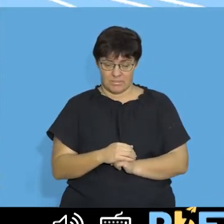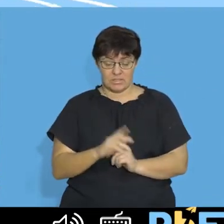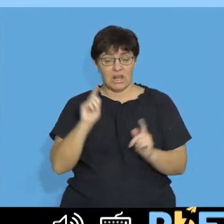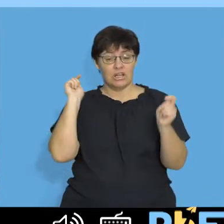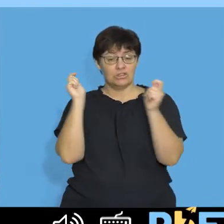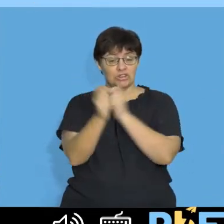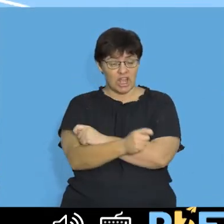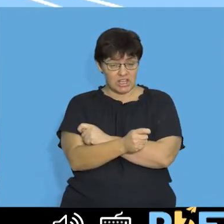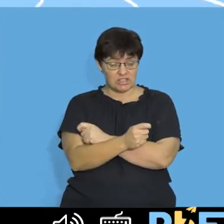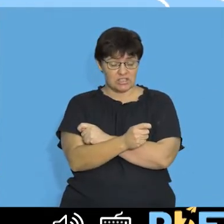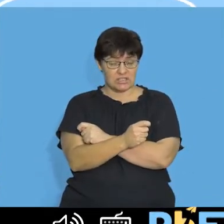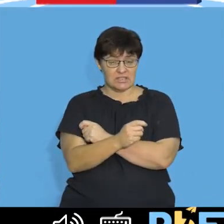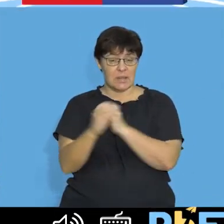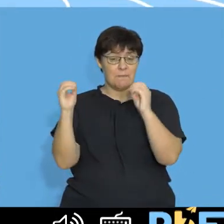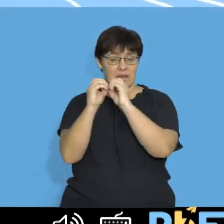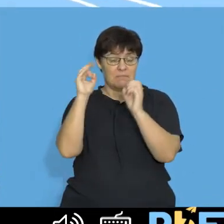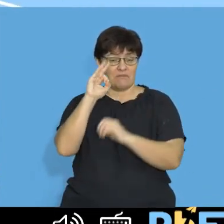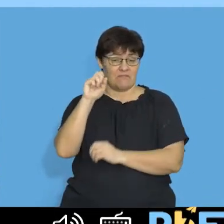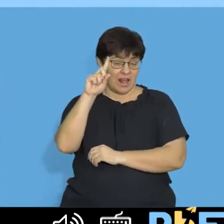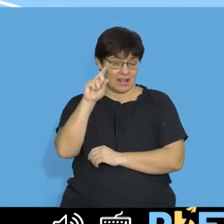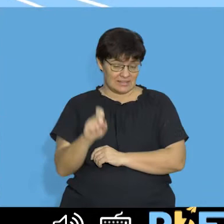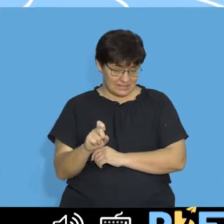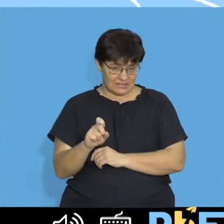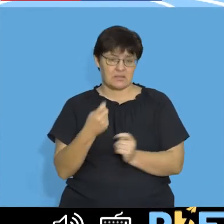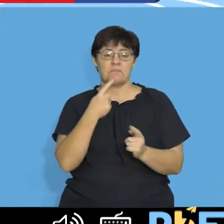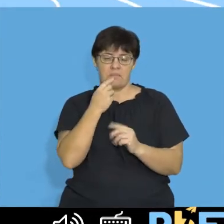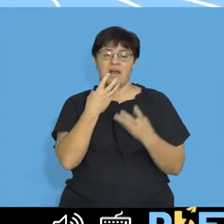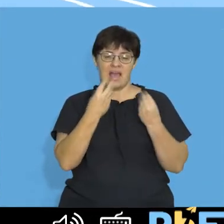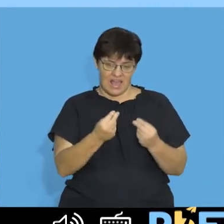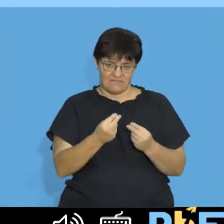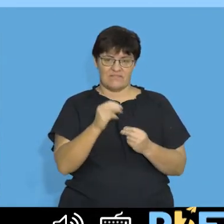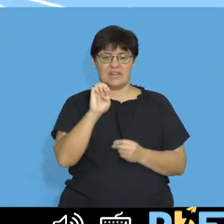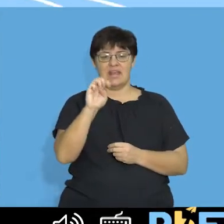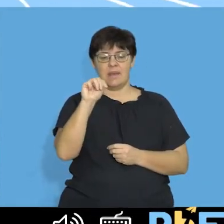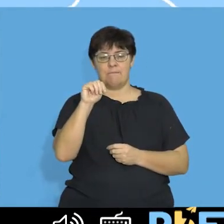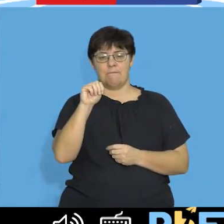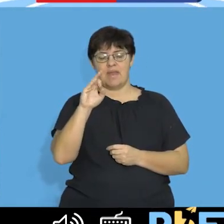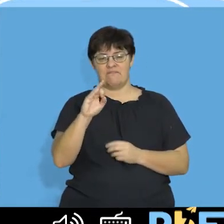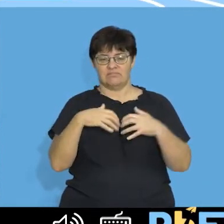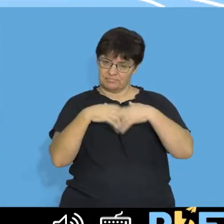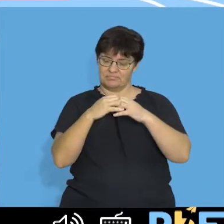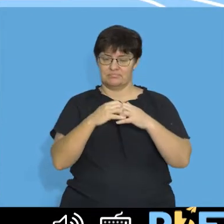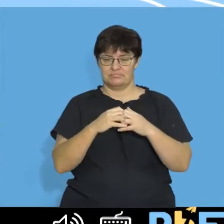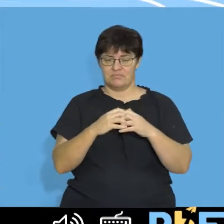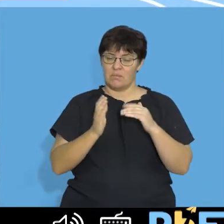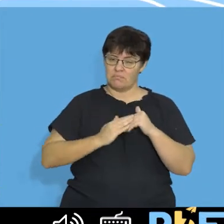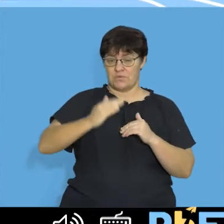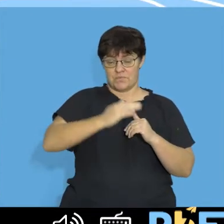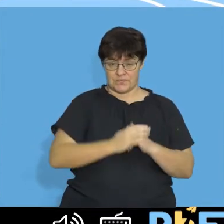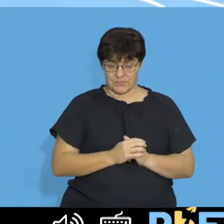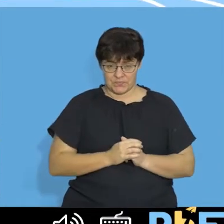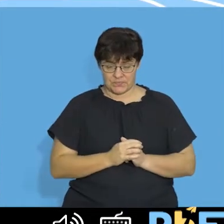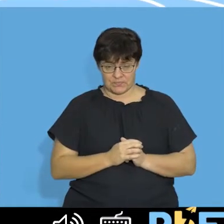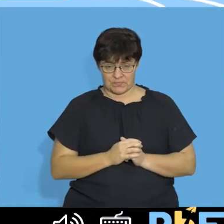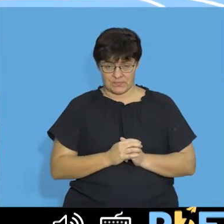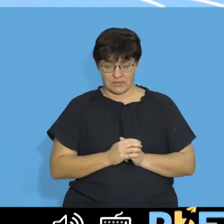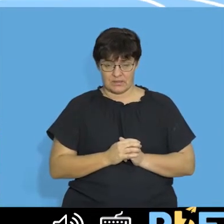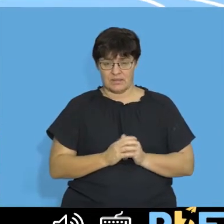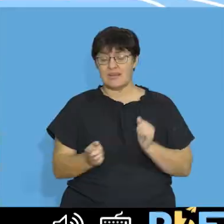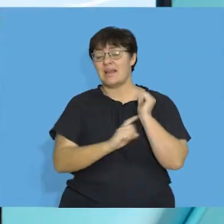change in magnetic flux, there's going to be an induced EMF. Now, the last thing that I want to